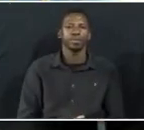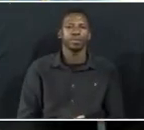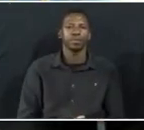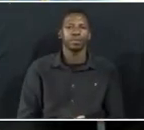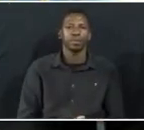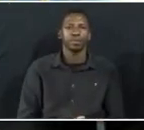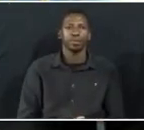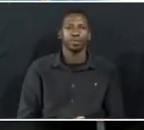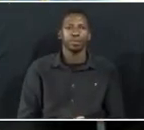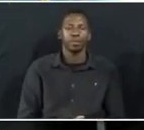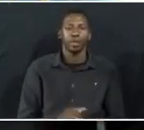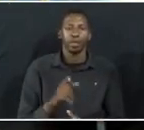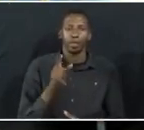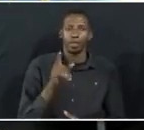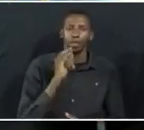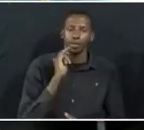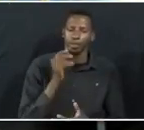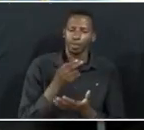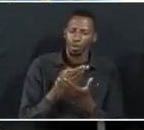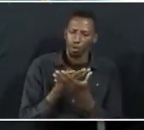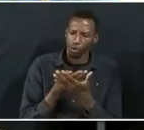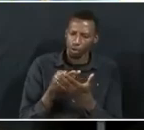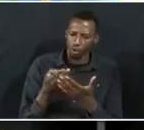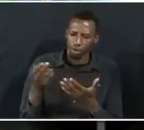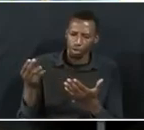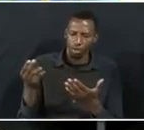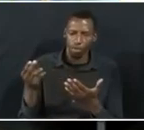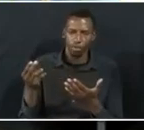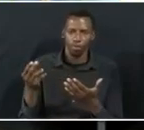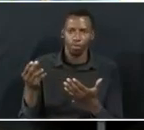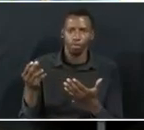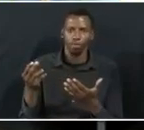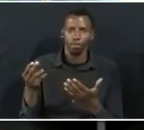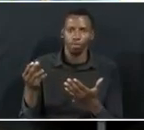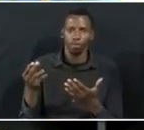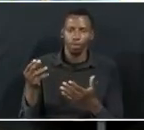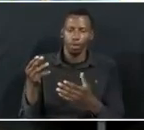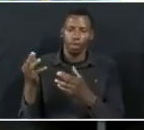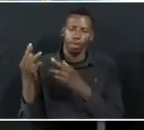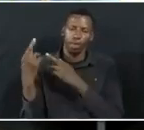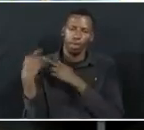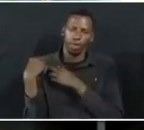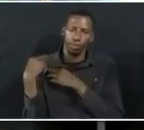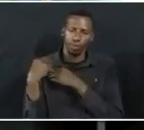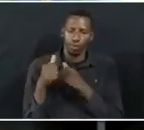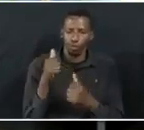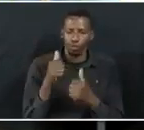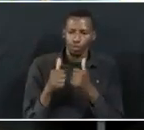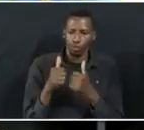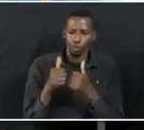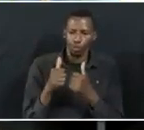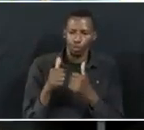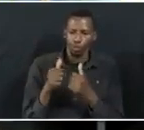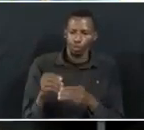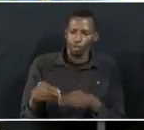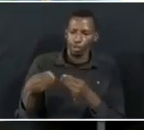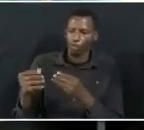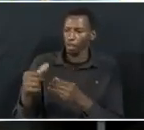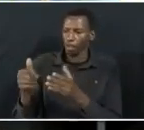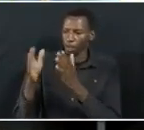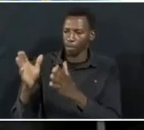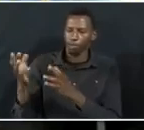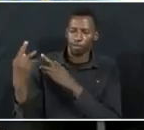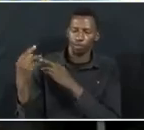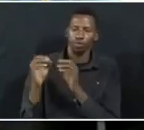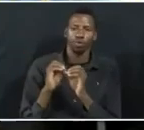It is a sacred, it is a solemn home duty that cannot be delegated.